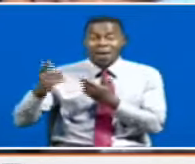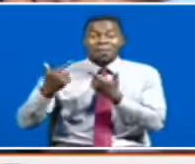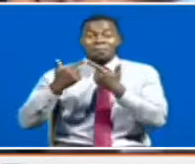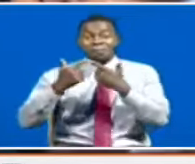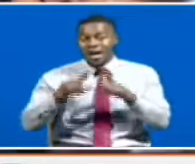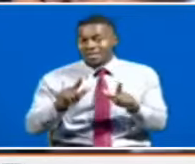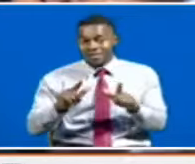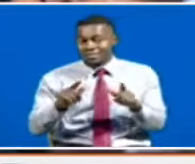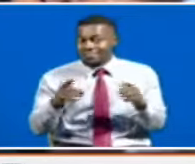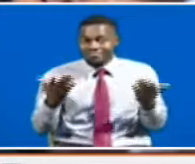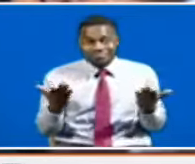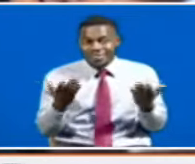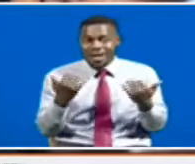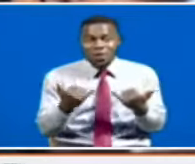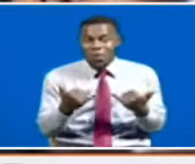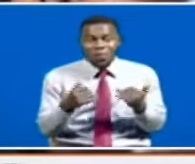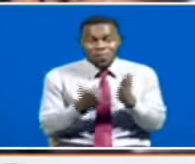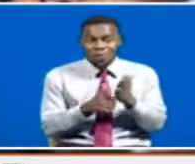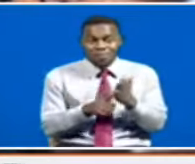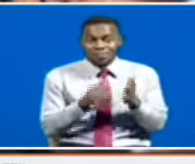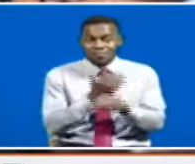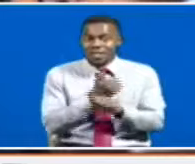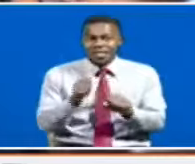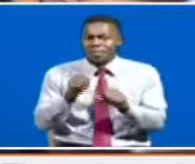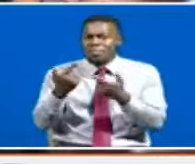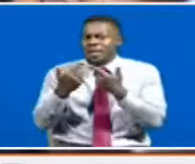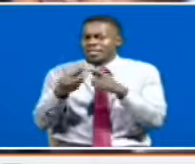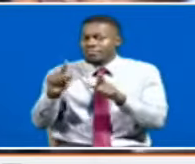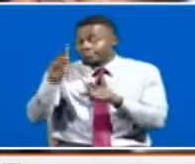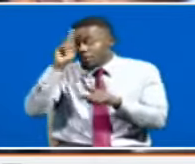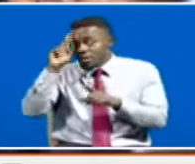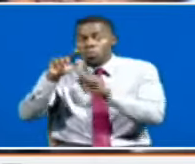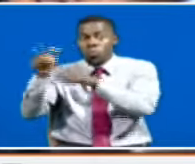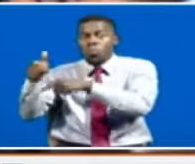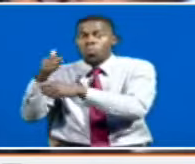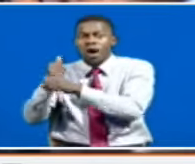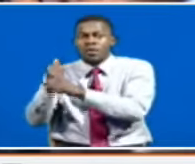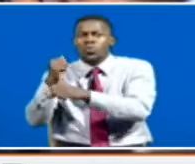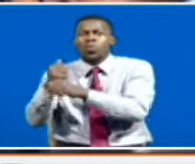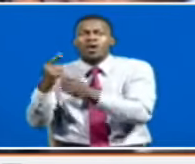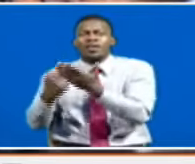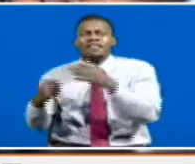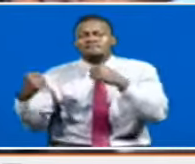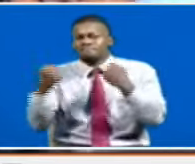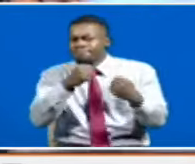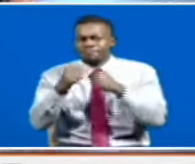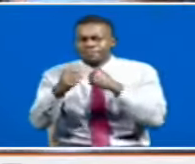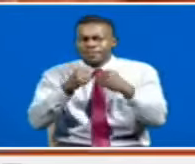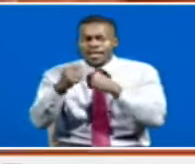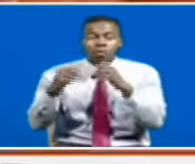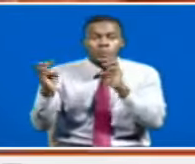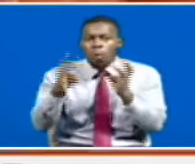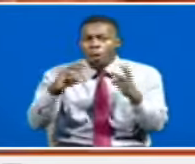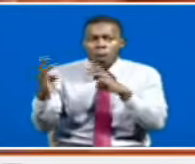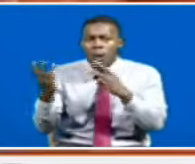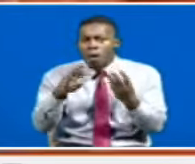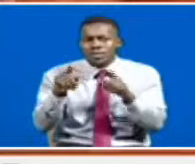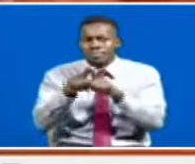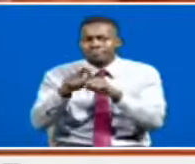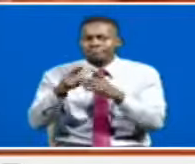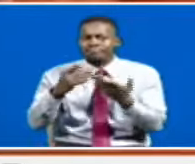by widespread murders, kidnappings, and extortion. The UN Security Council had also issued a go-ahead in